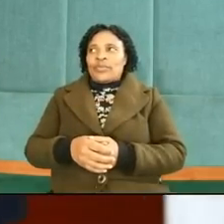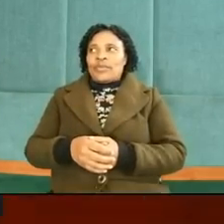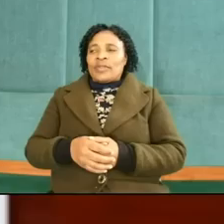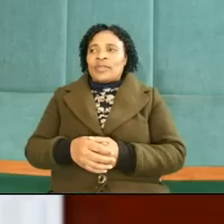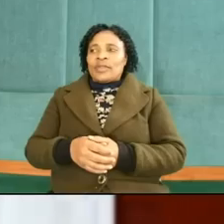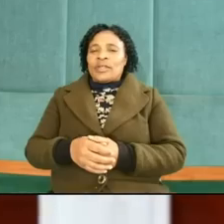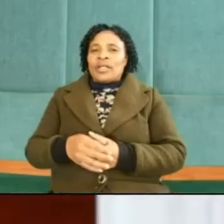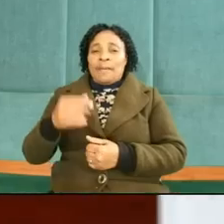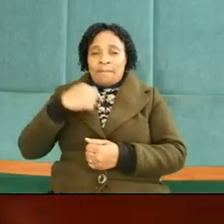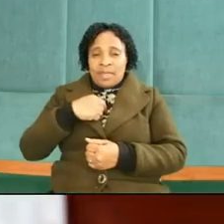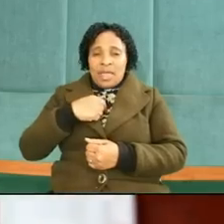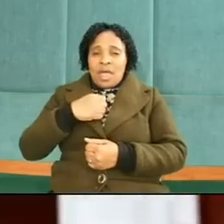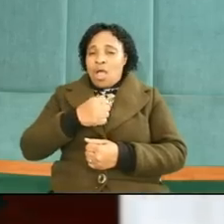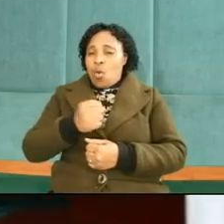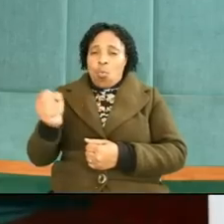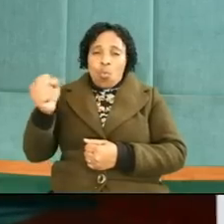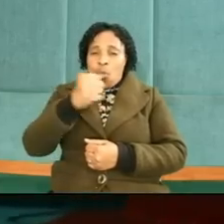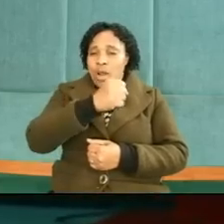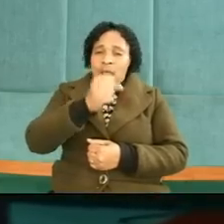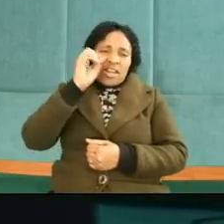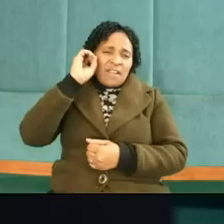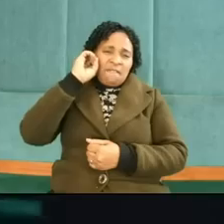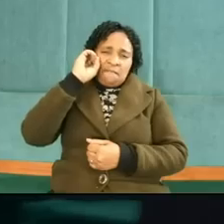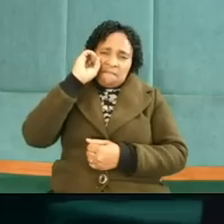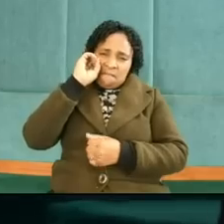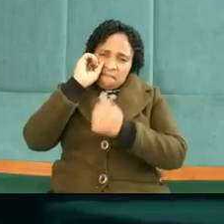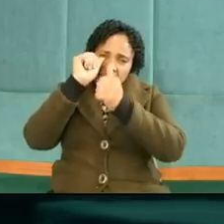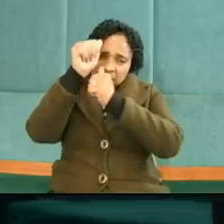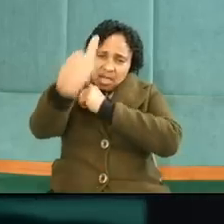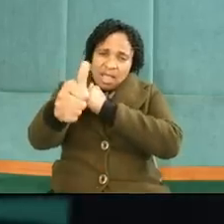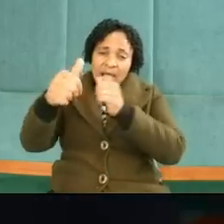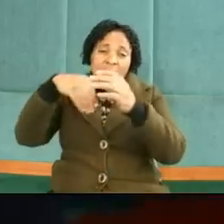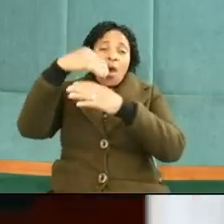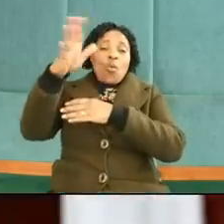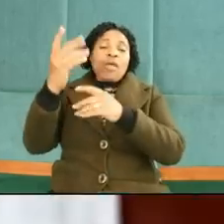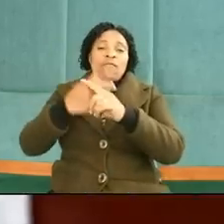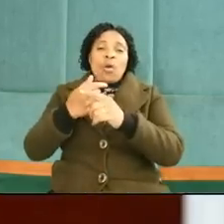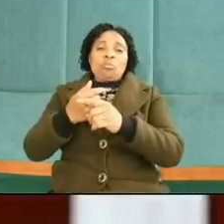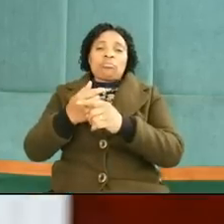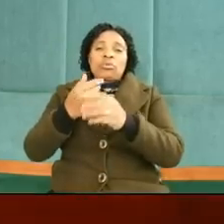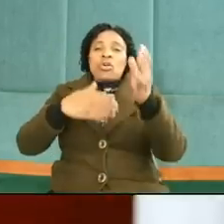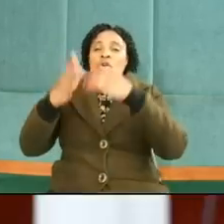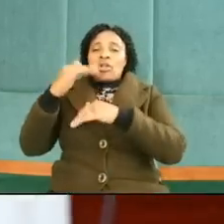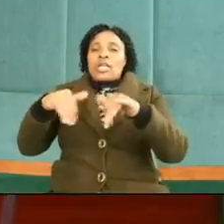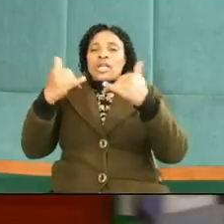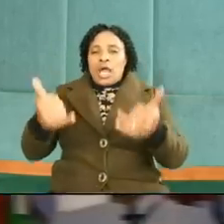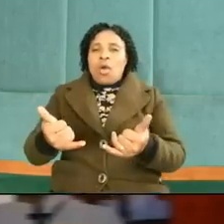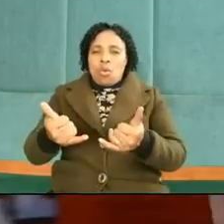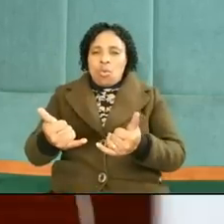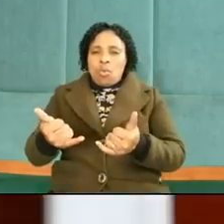I've wandered far away from God. Now coming